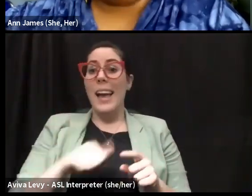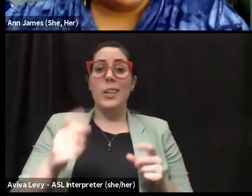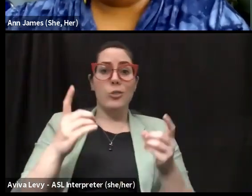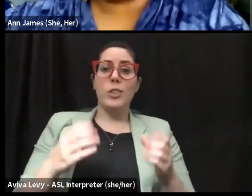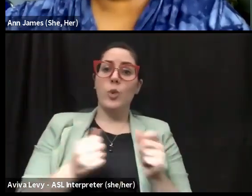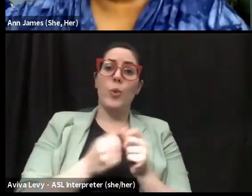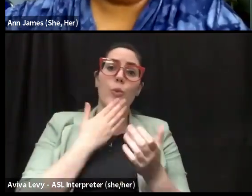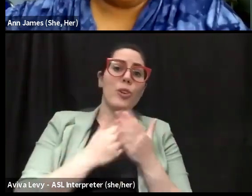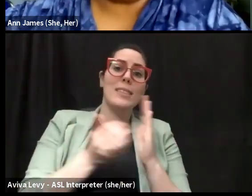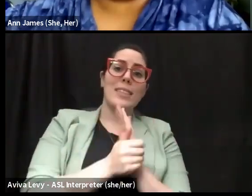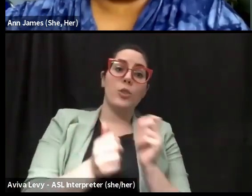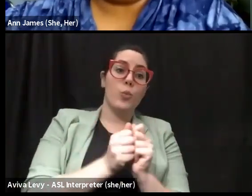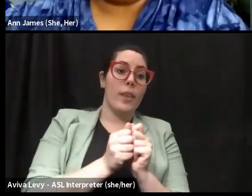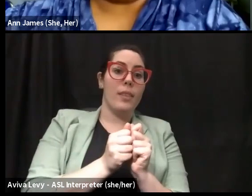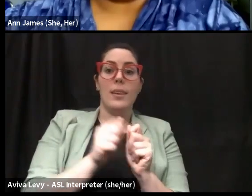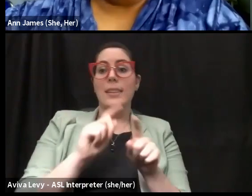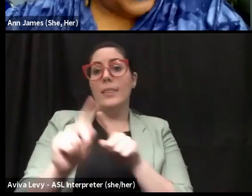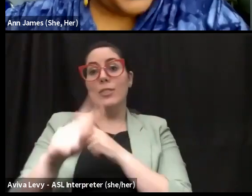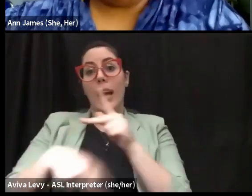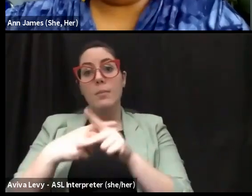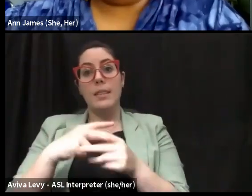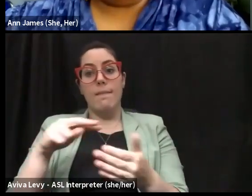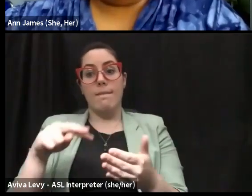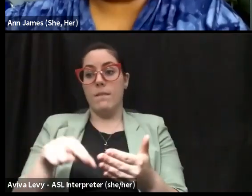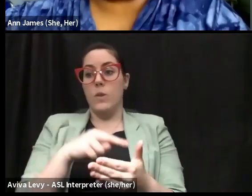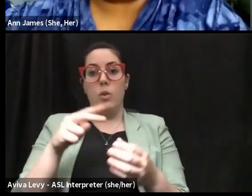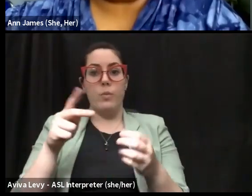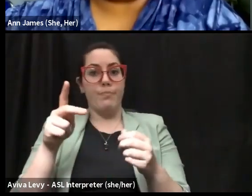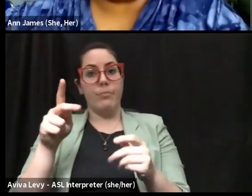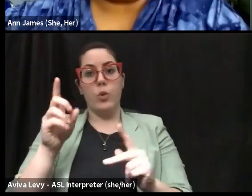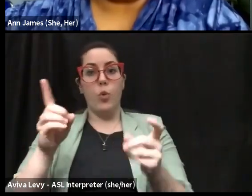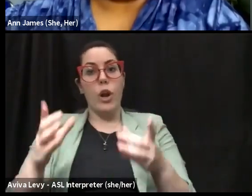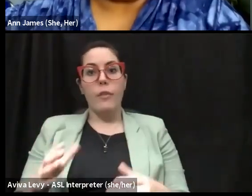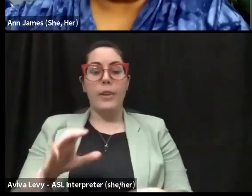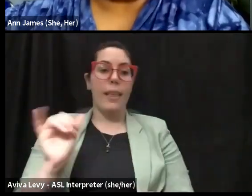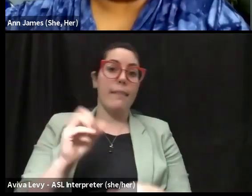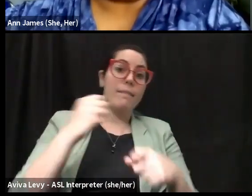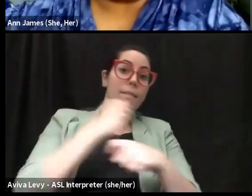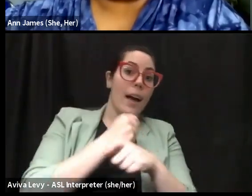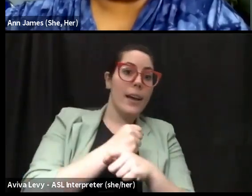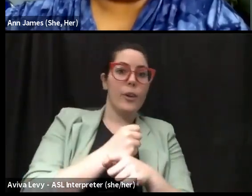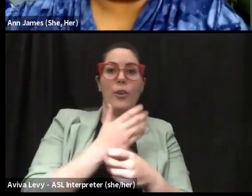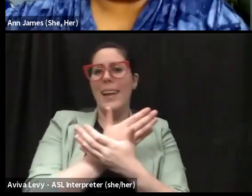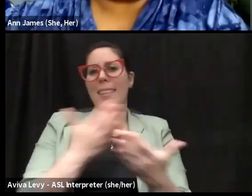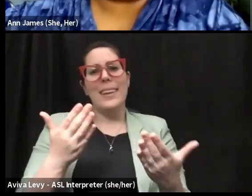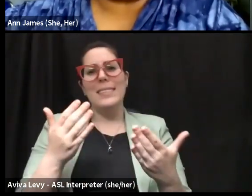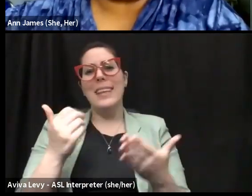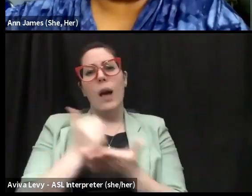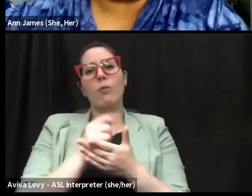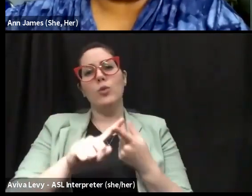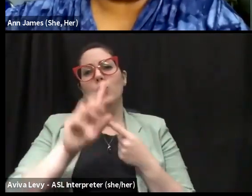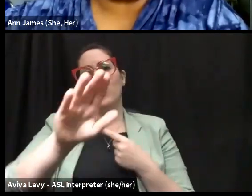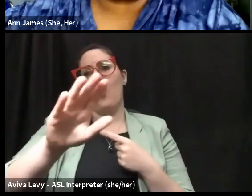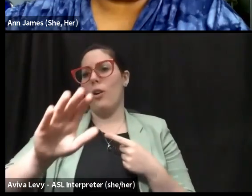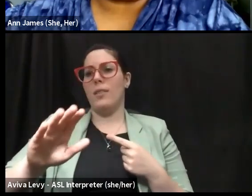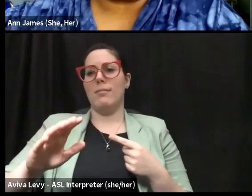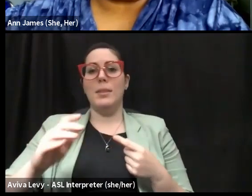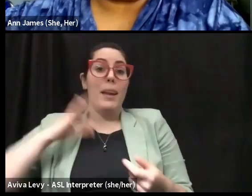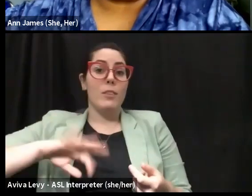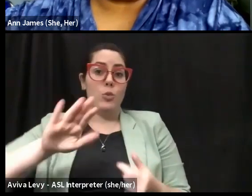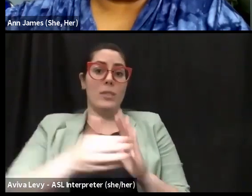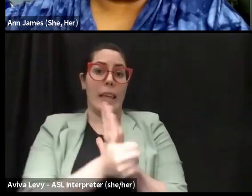choreography, that's another thing for your tool belt. I think there's something very analogous to it. I think it really is situational when you